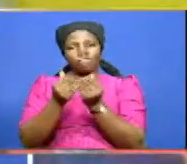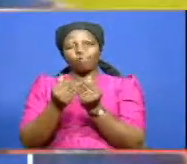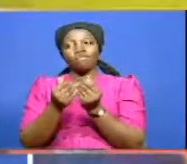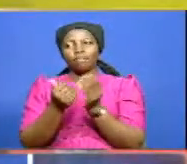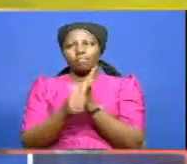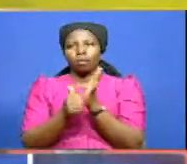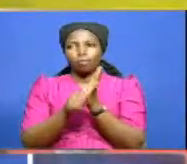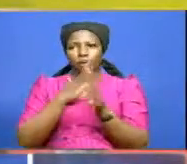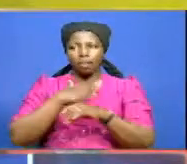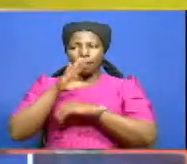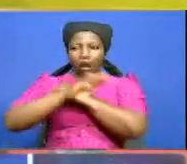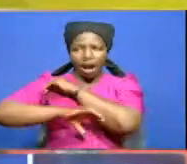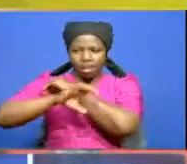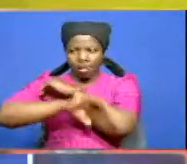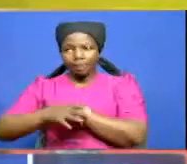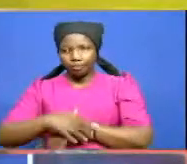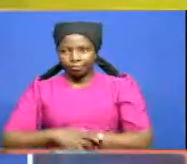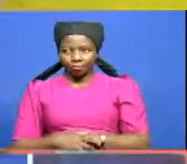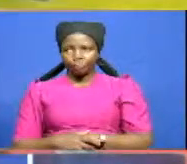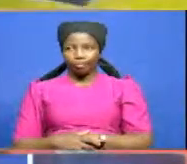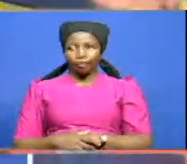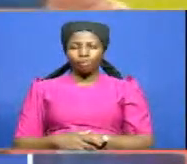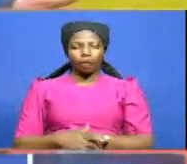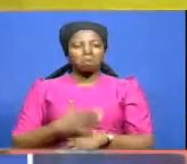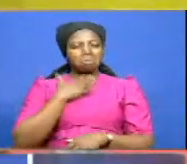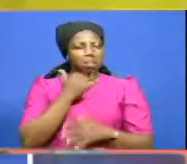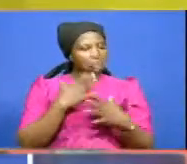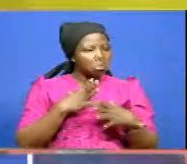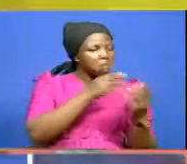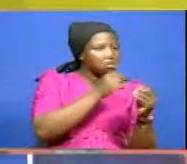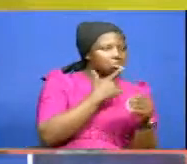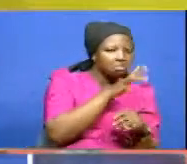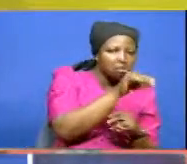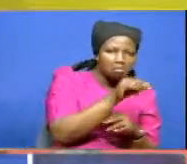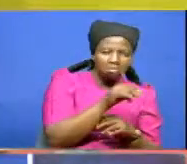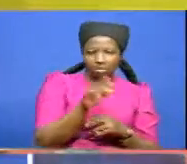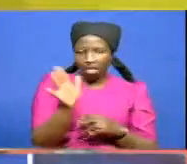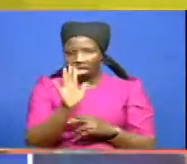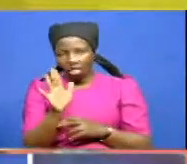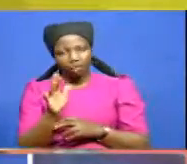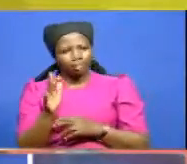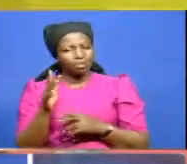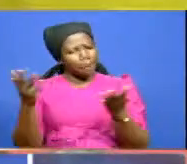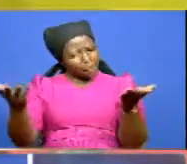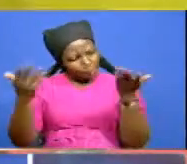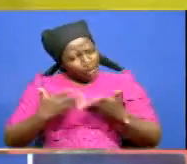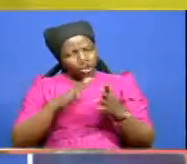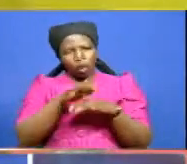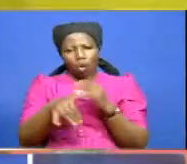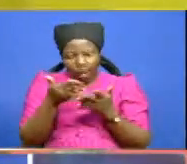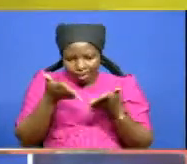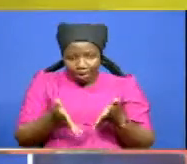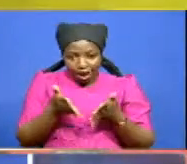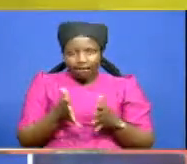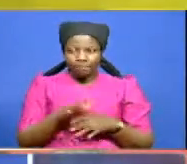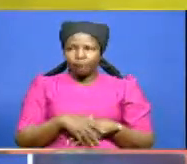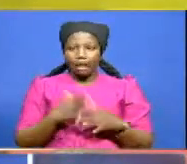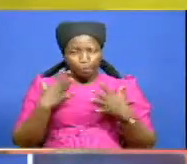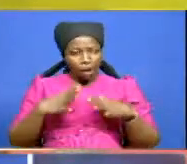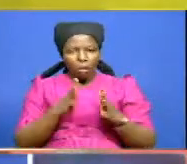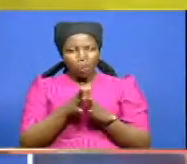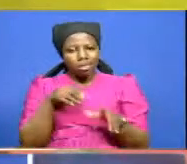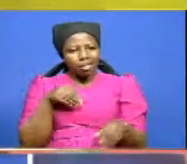We don't want wengine wanakwenda sisi tunasema la si nini. No, let's bring it here. The disabled have